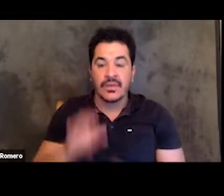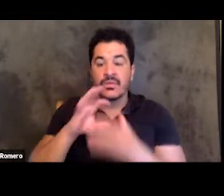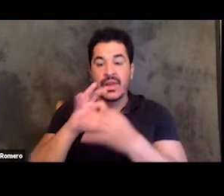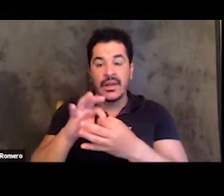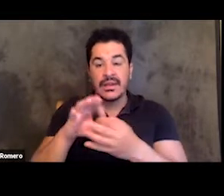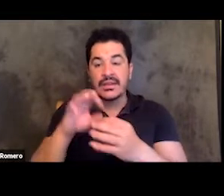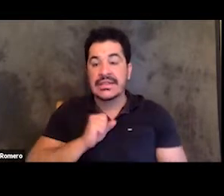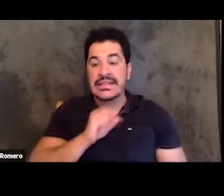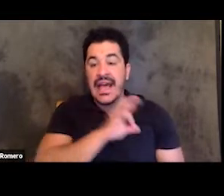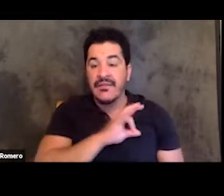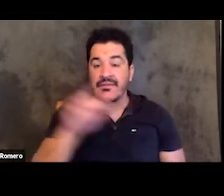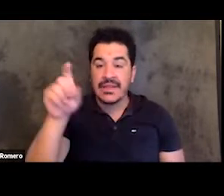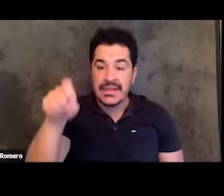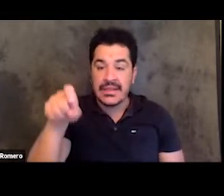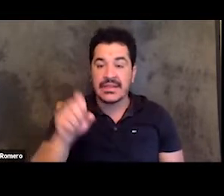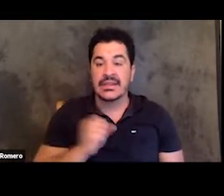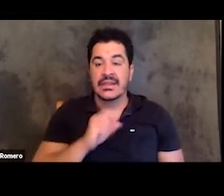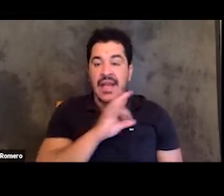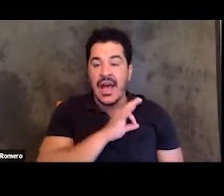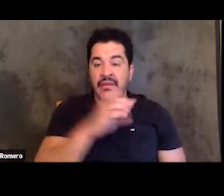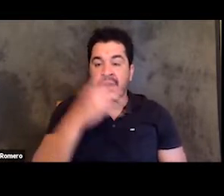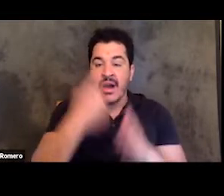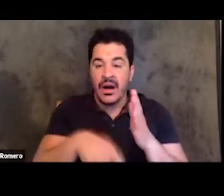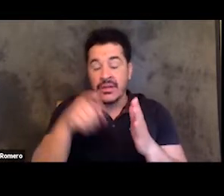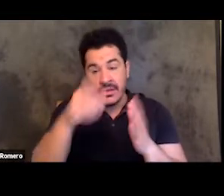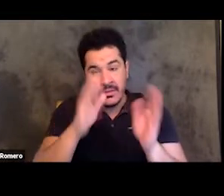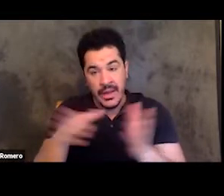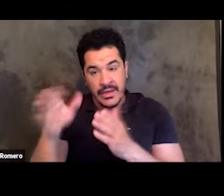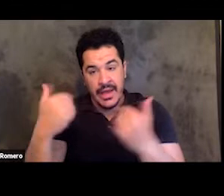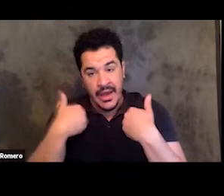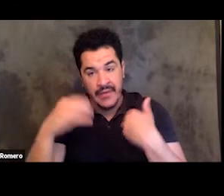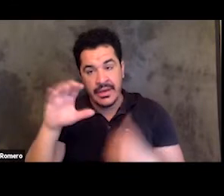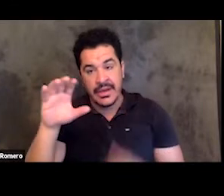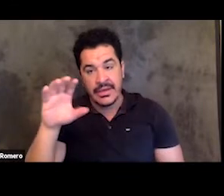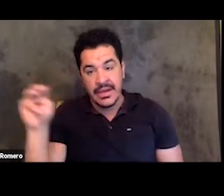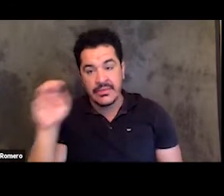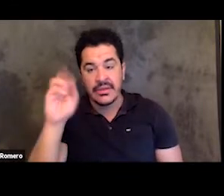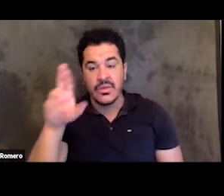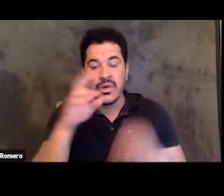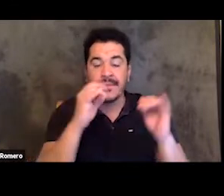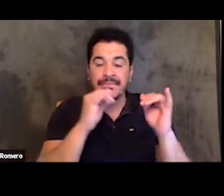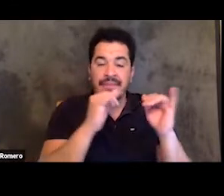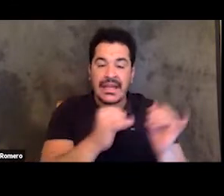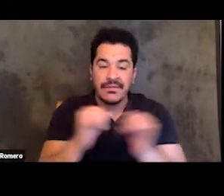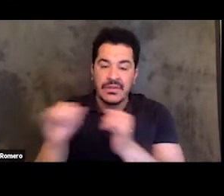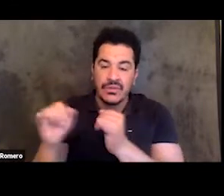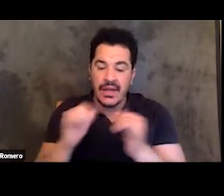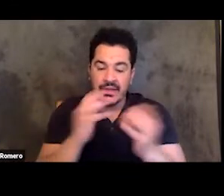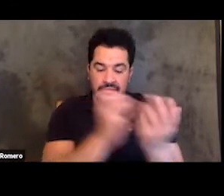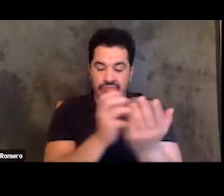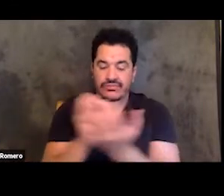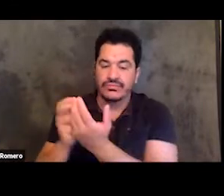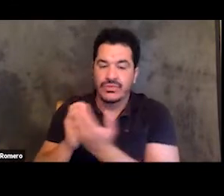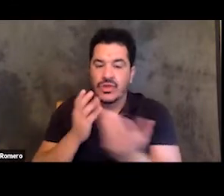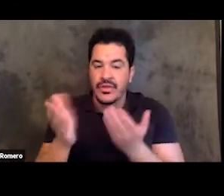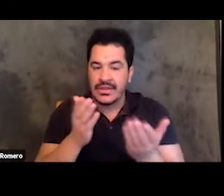So, are you planning on doing a case management aspect or individualized services? What are some considerations for staff on that?